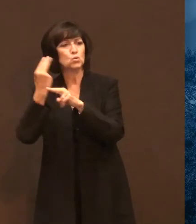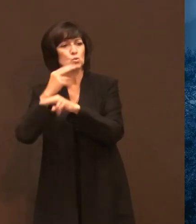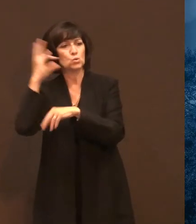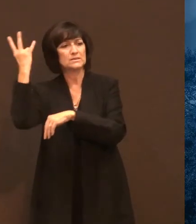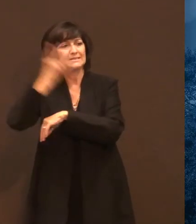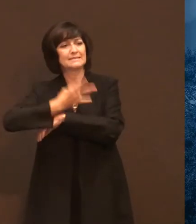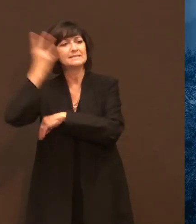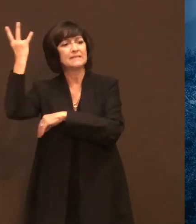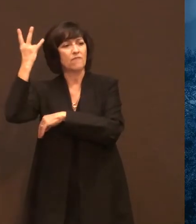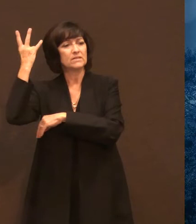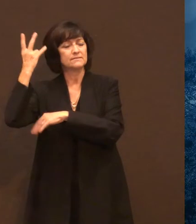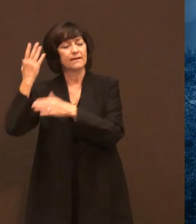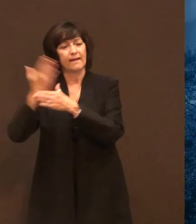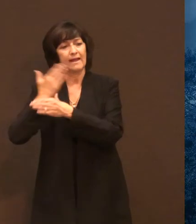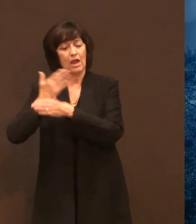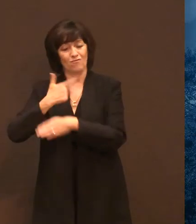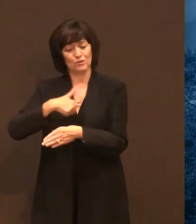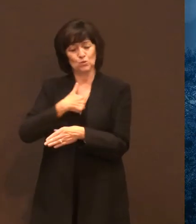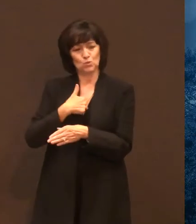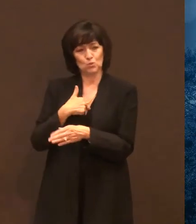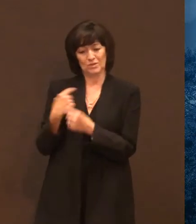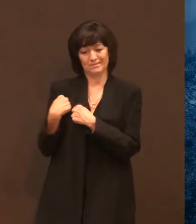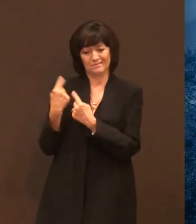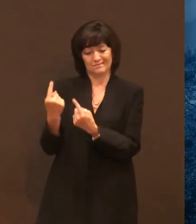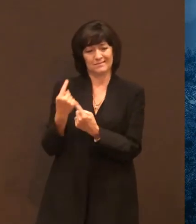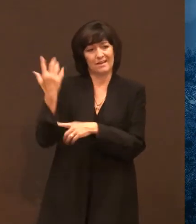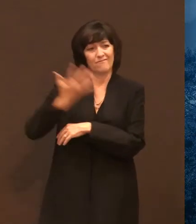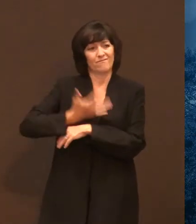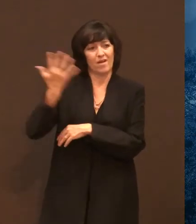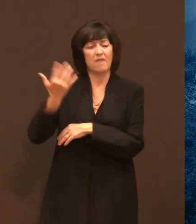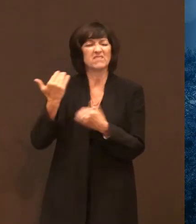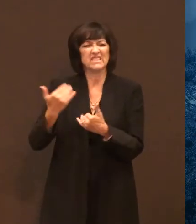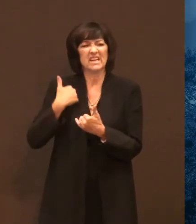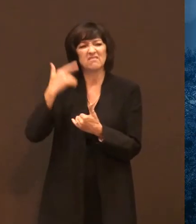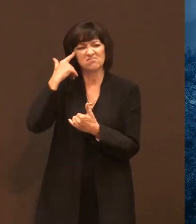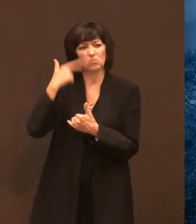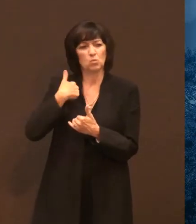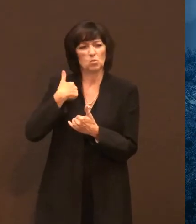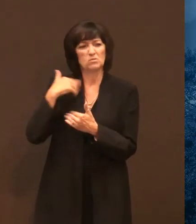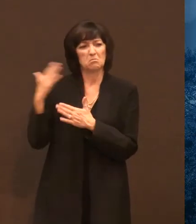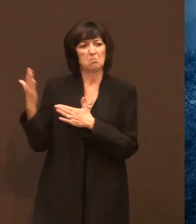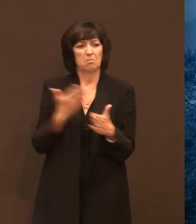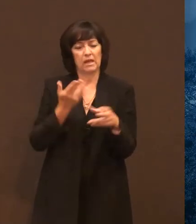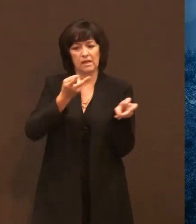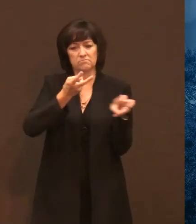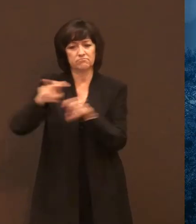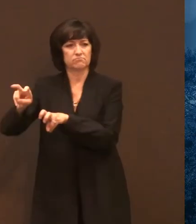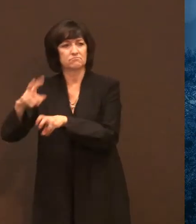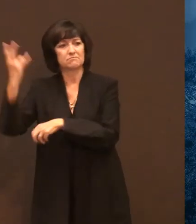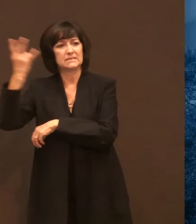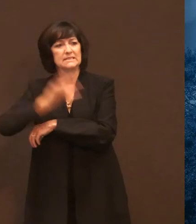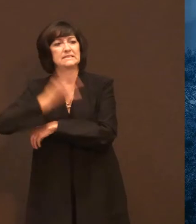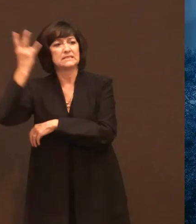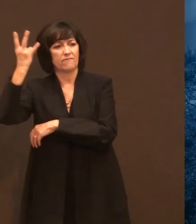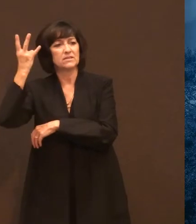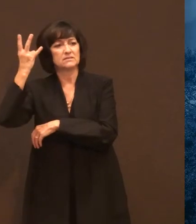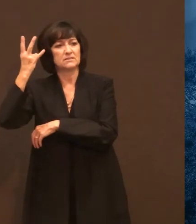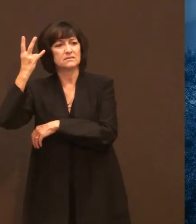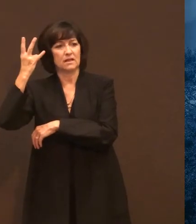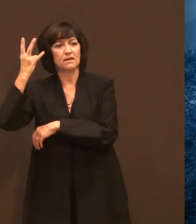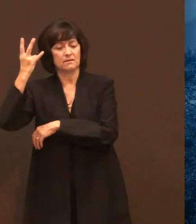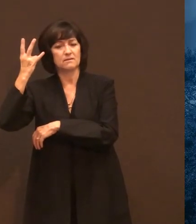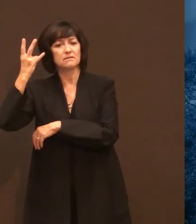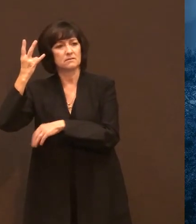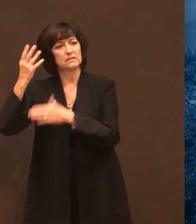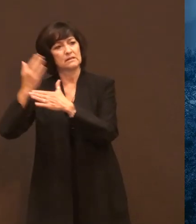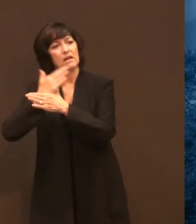start making that available as well for, to benchmark, to compare. But, we believe it's important to look at